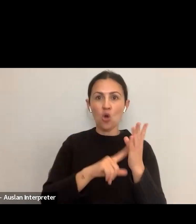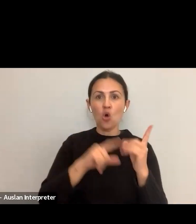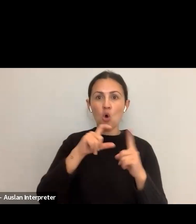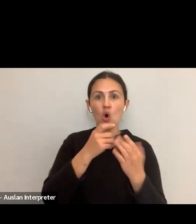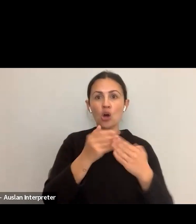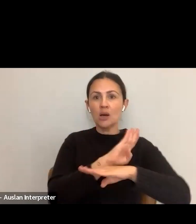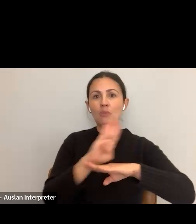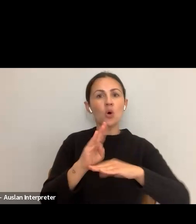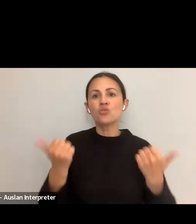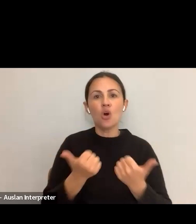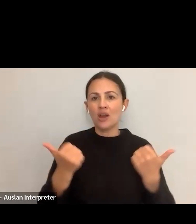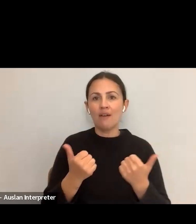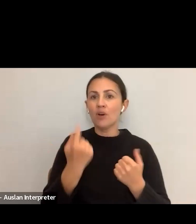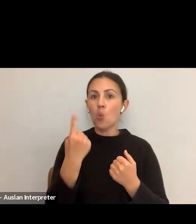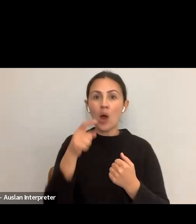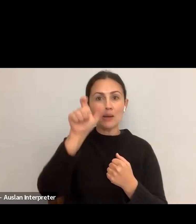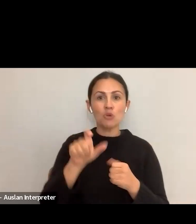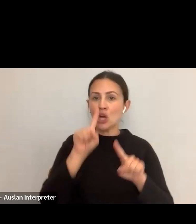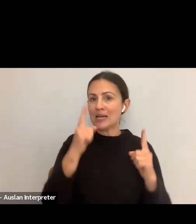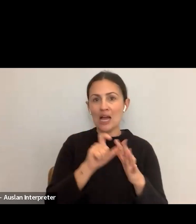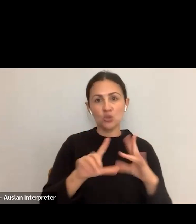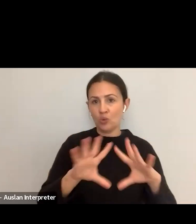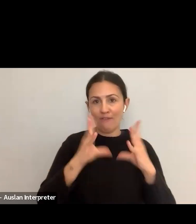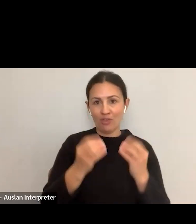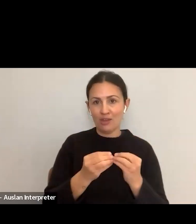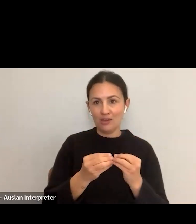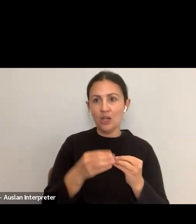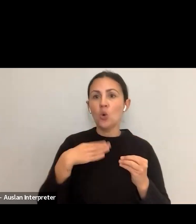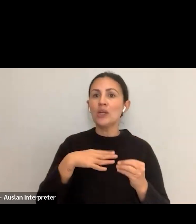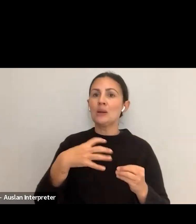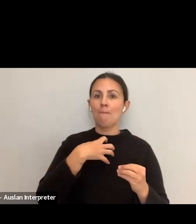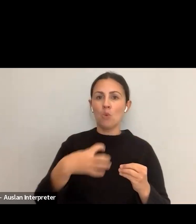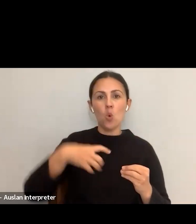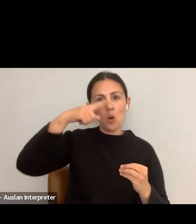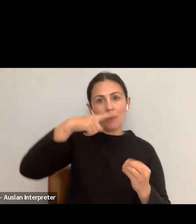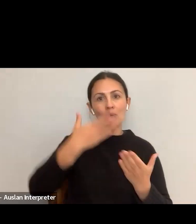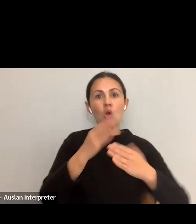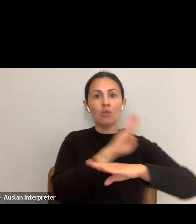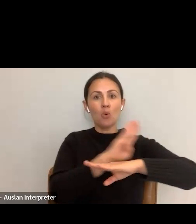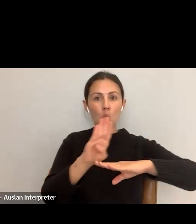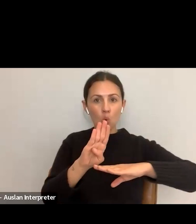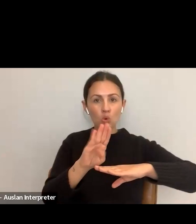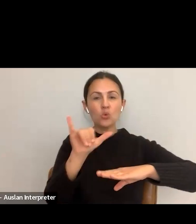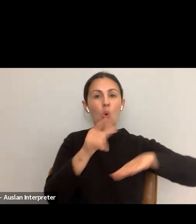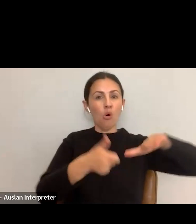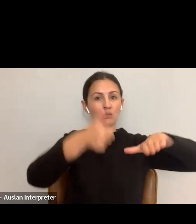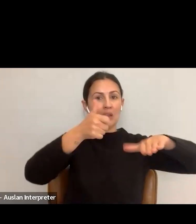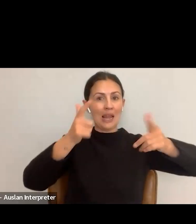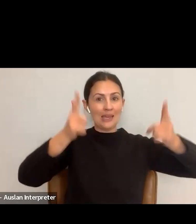So the cultural competence training to me is a given. Making